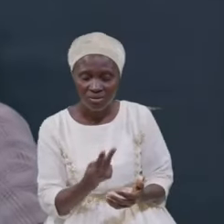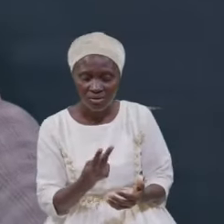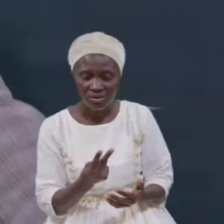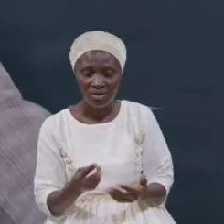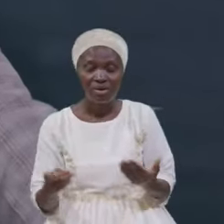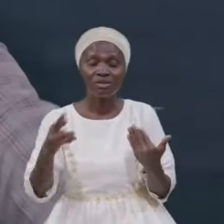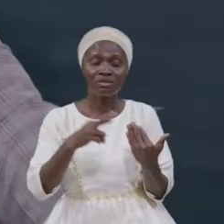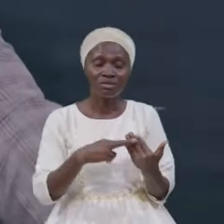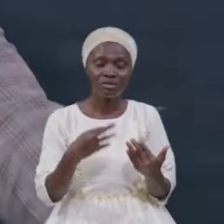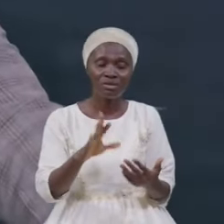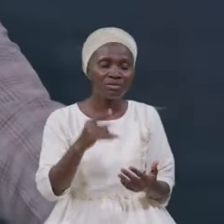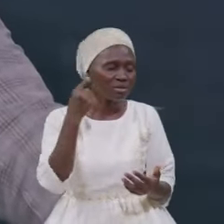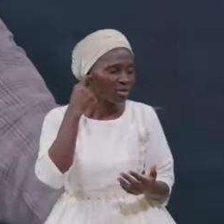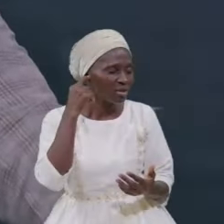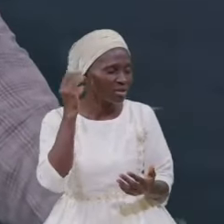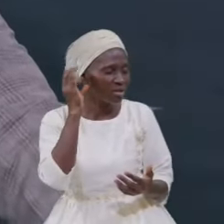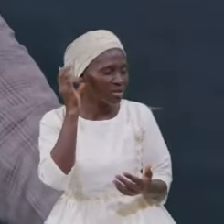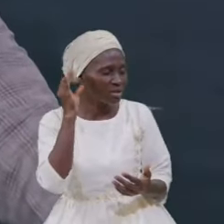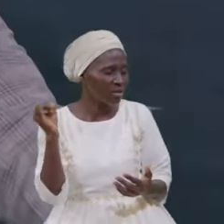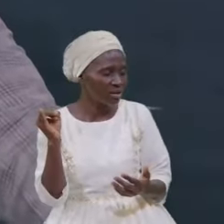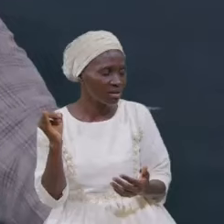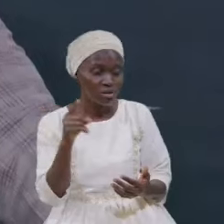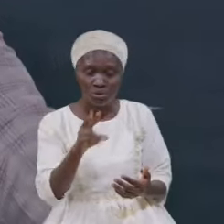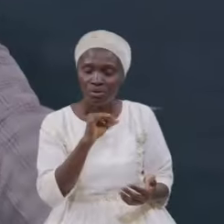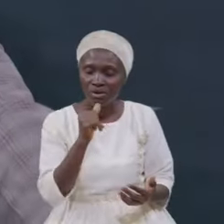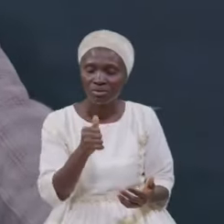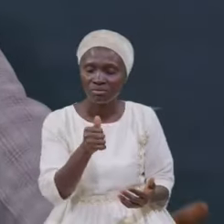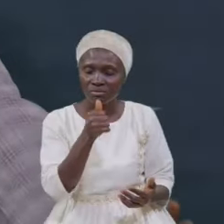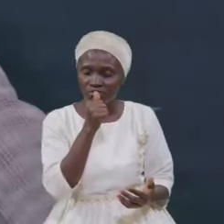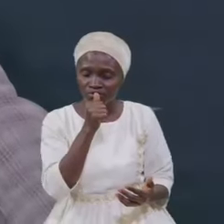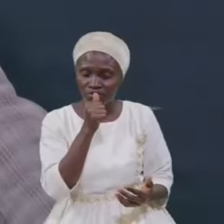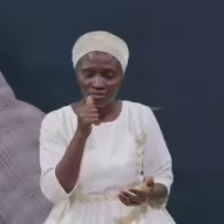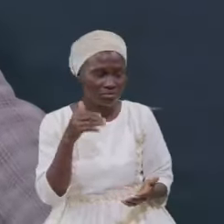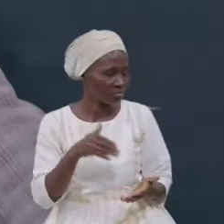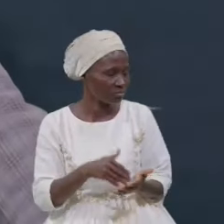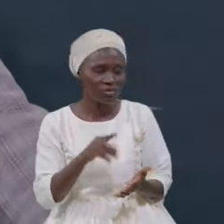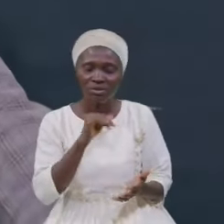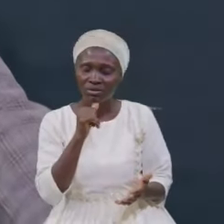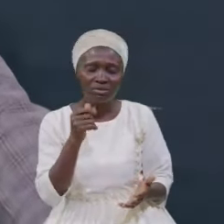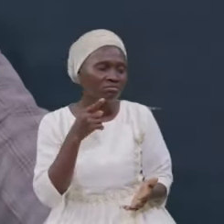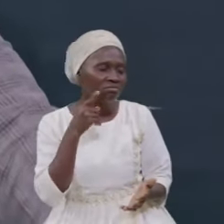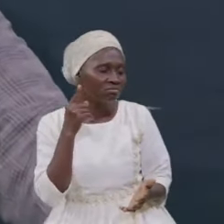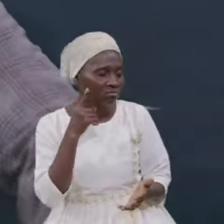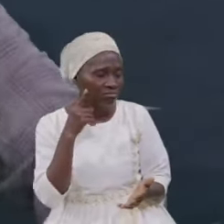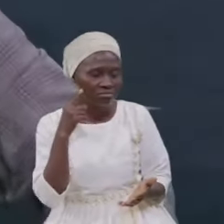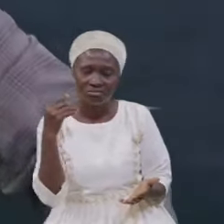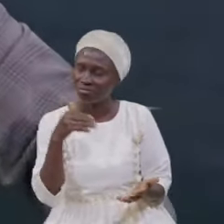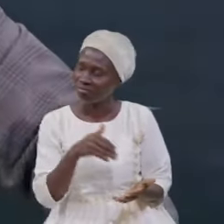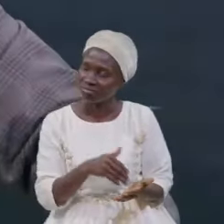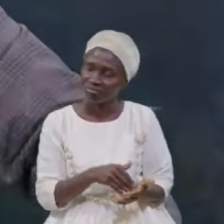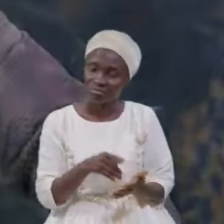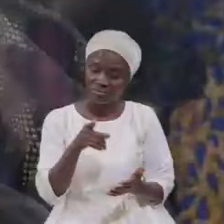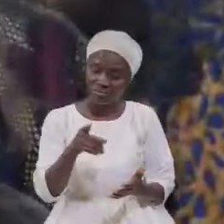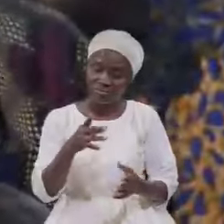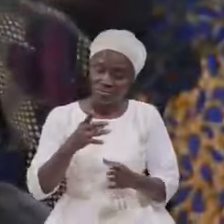are not dumb anymore. You are not deaf anymore. Receive your healing in